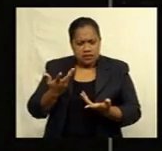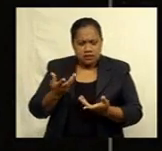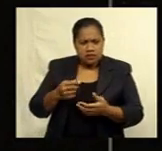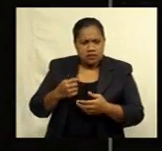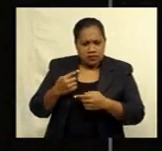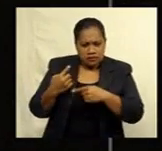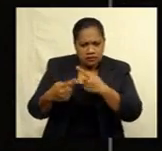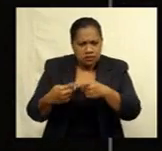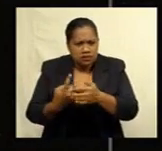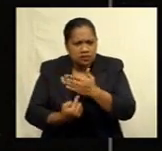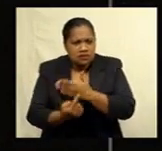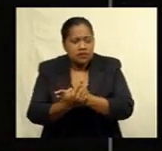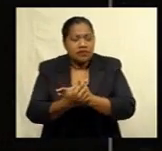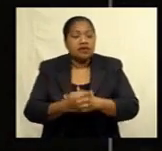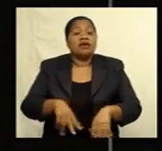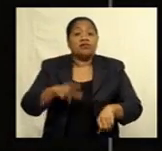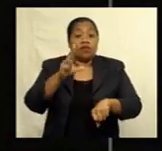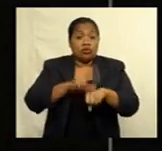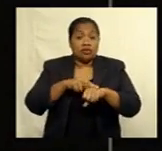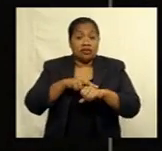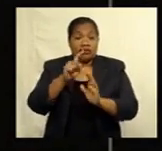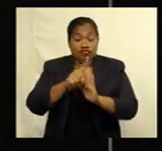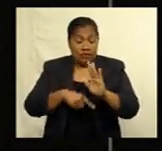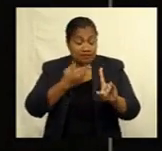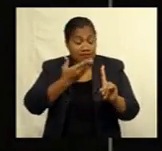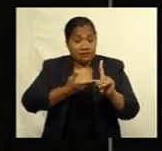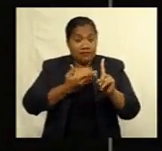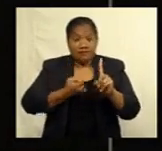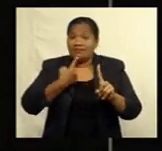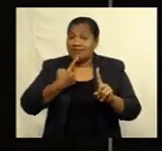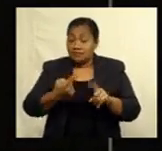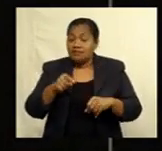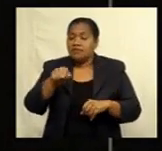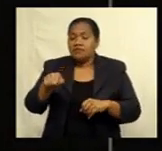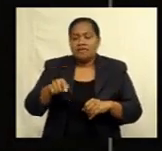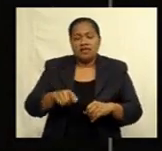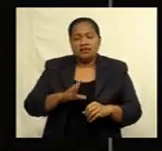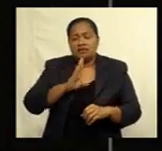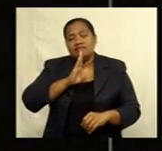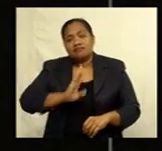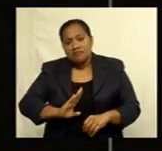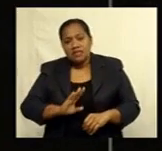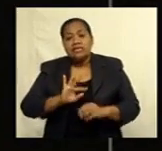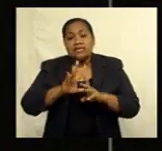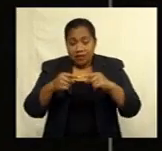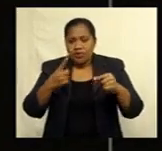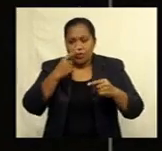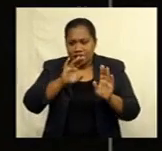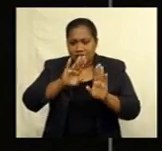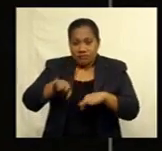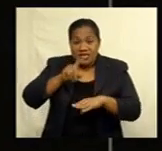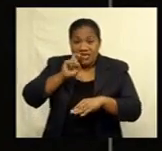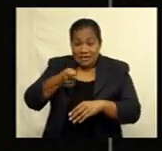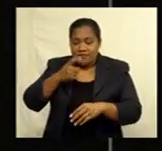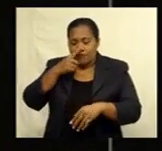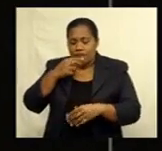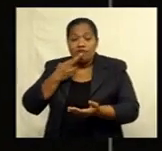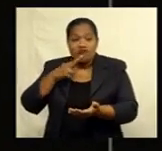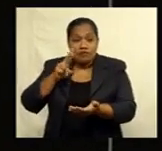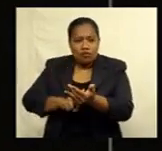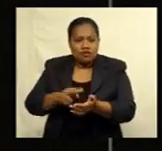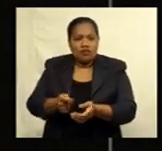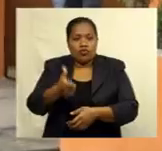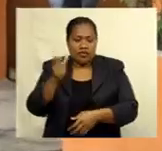for Health Dr. James Fong says it's upsetting and something that can be avoided if people report their symptoms early. Sanya